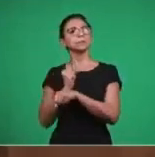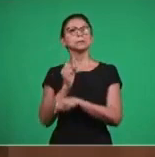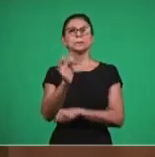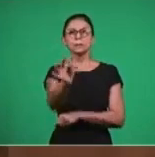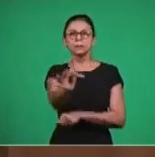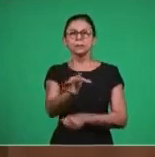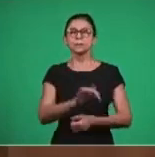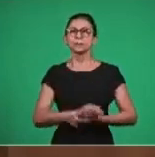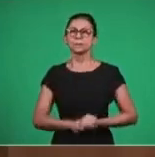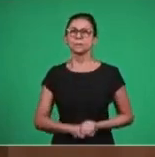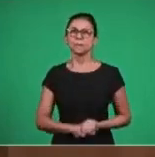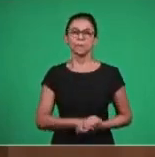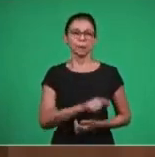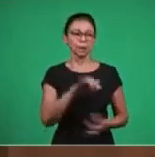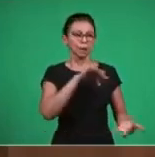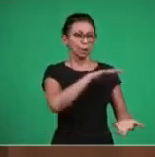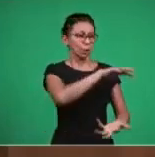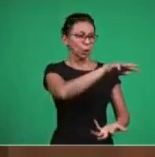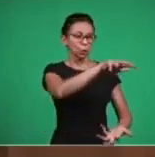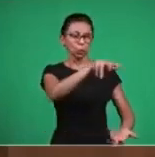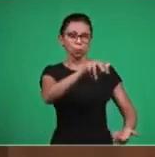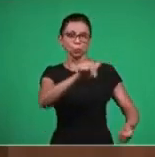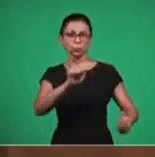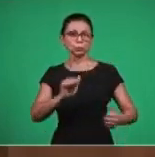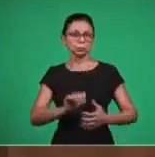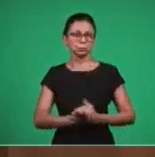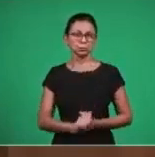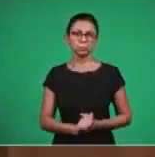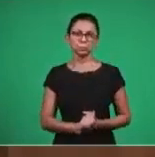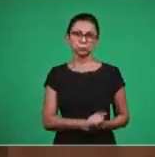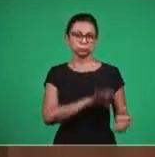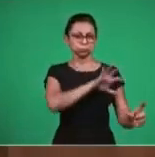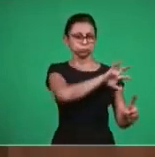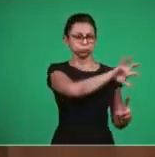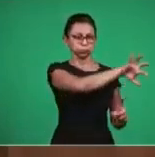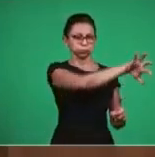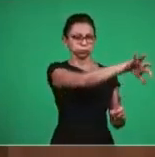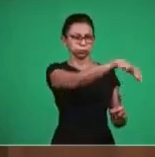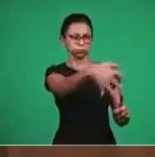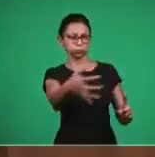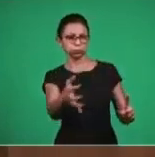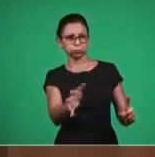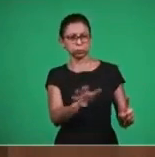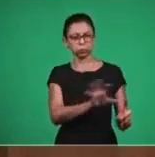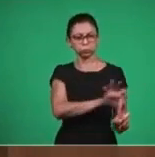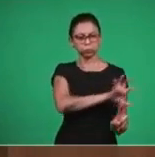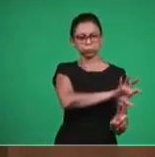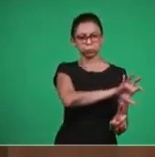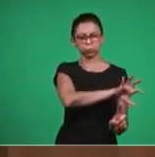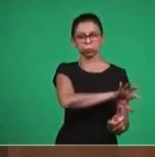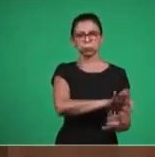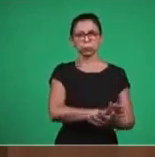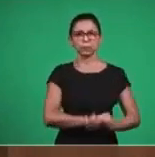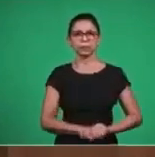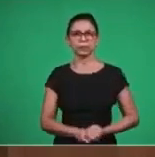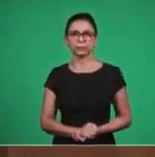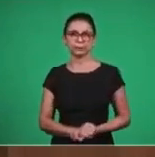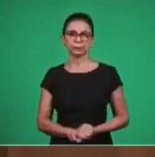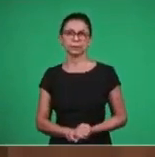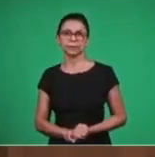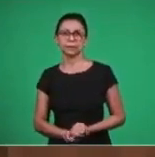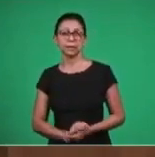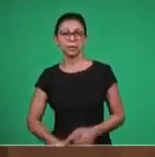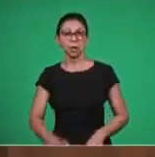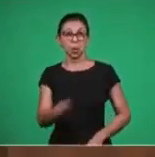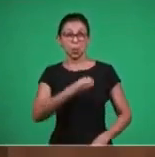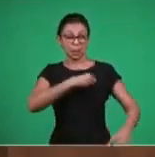there is a way out. The world is surrounded, the entire world. And we have been seeing this with clarity.